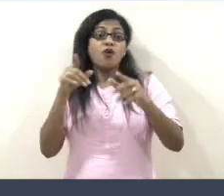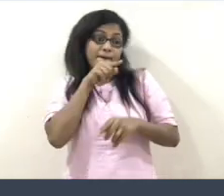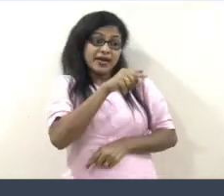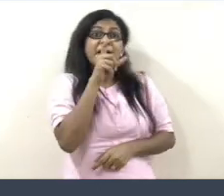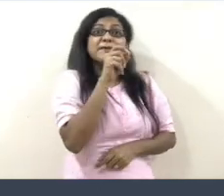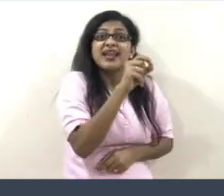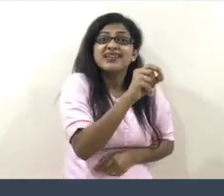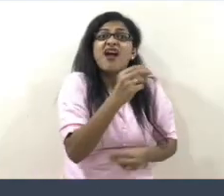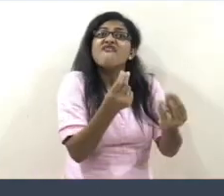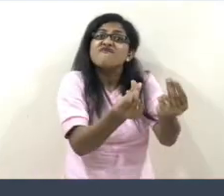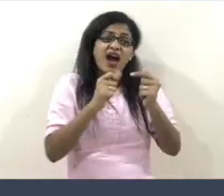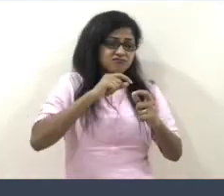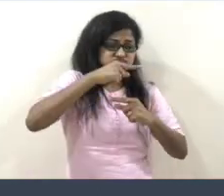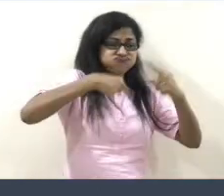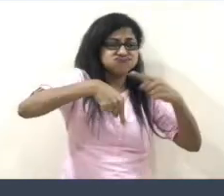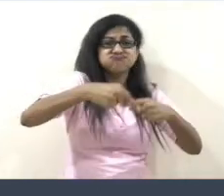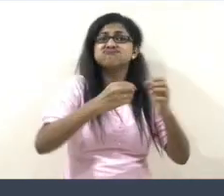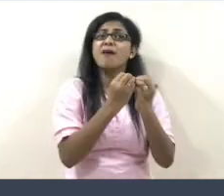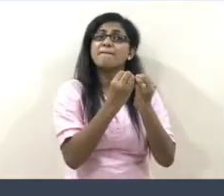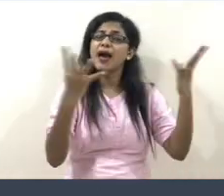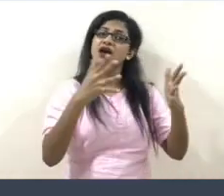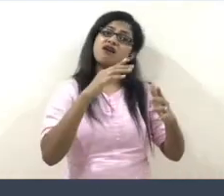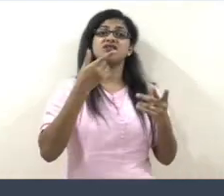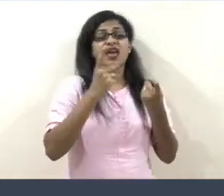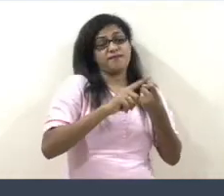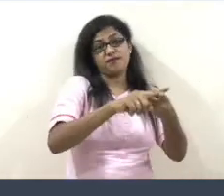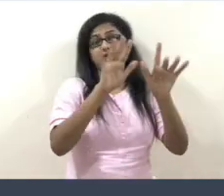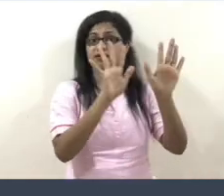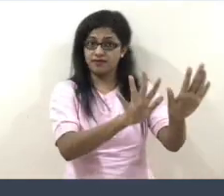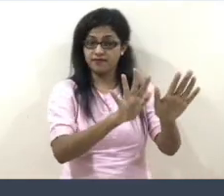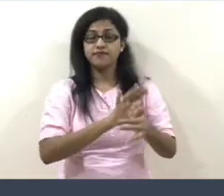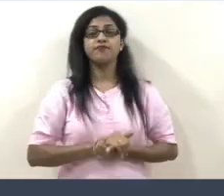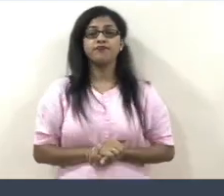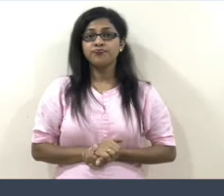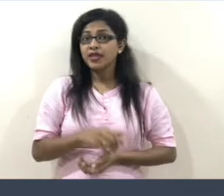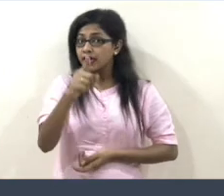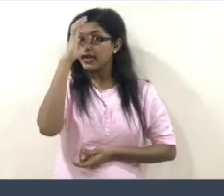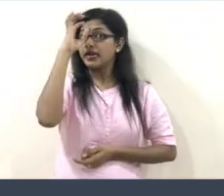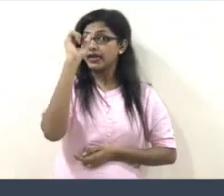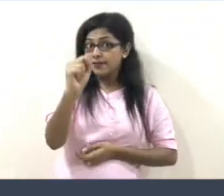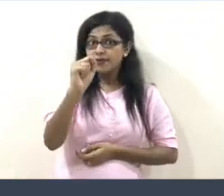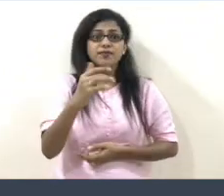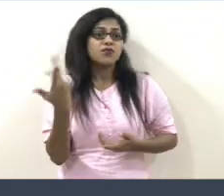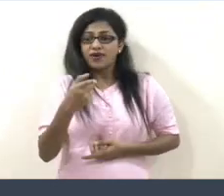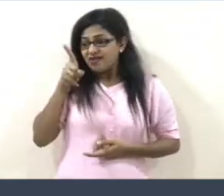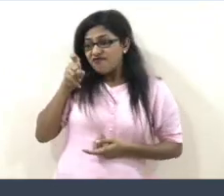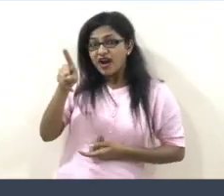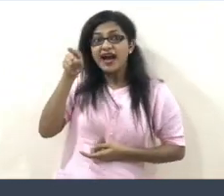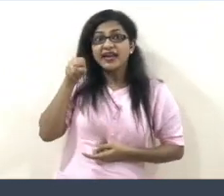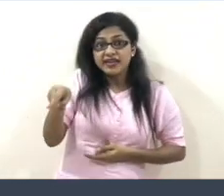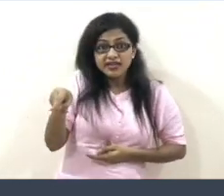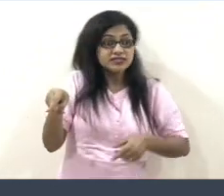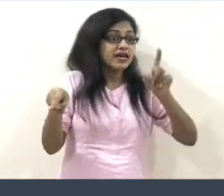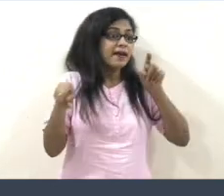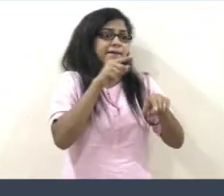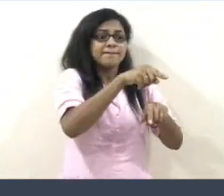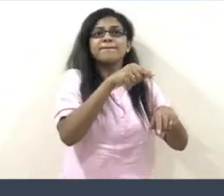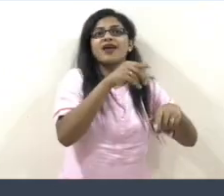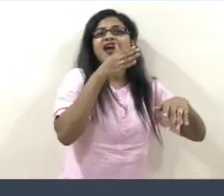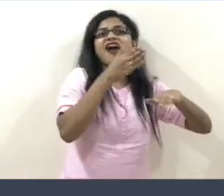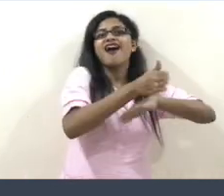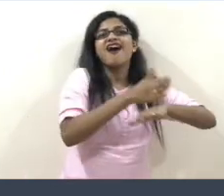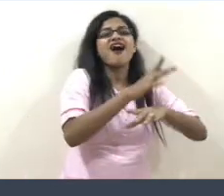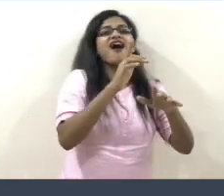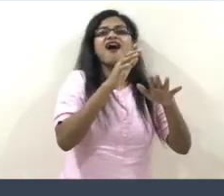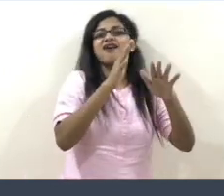It is also important to keep in mind that unlike viruses, bacteria are not always harmful. Just to touch upon the concept of antibiotics, one should